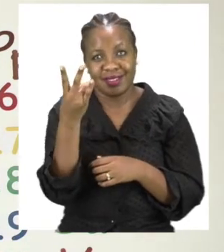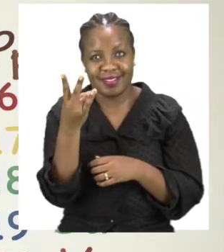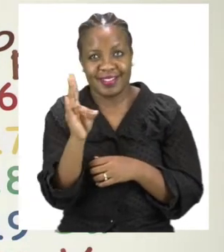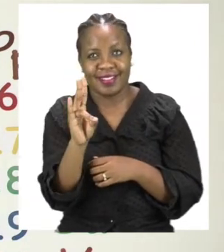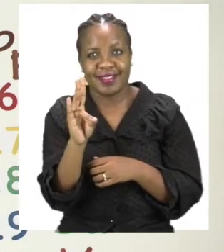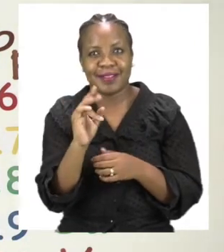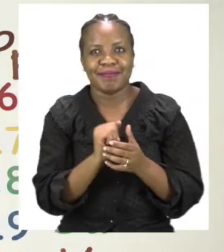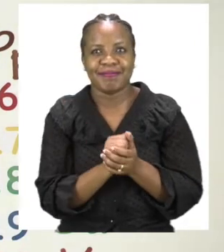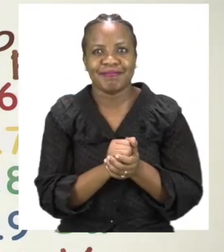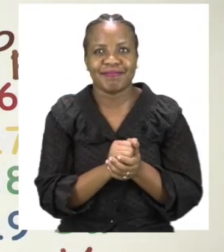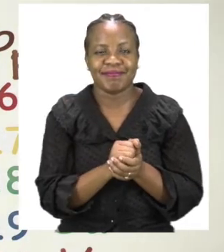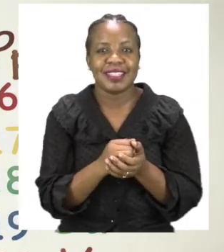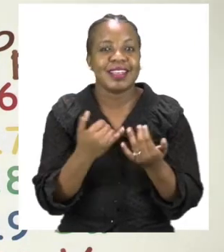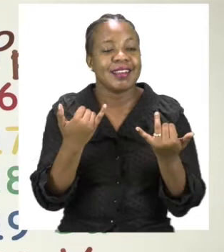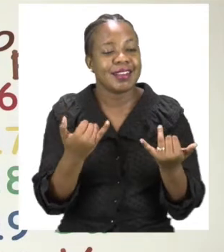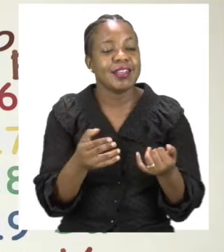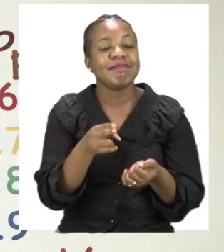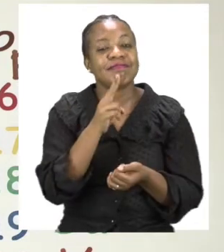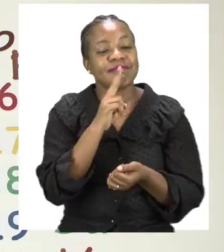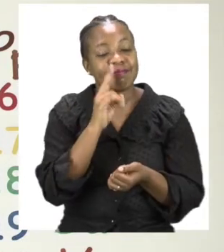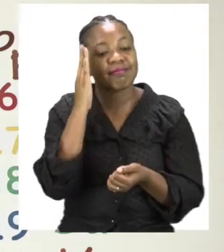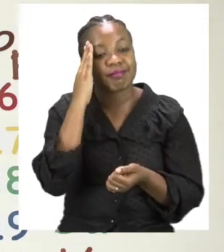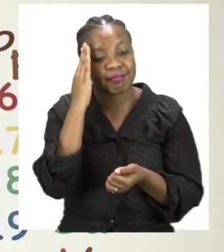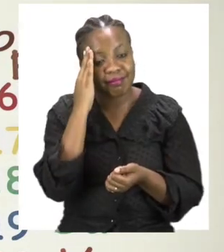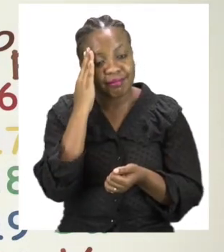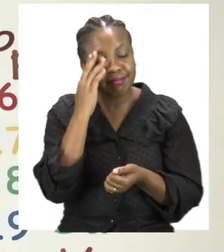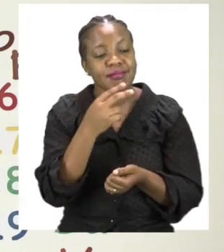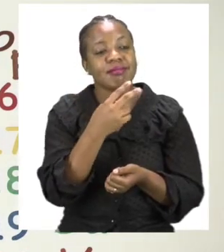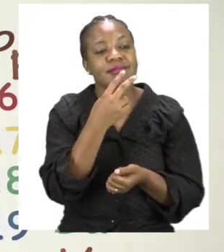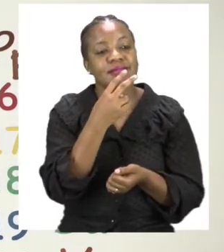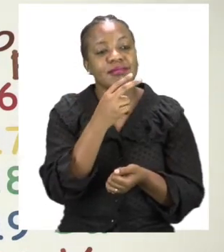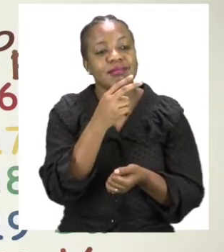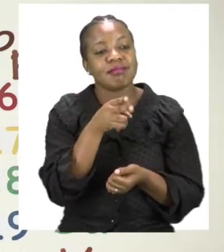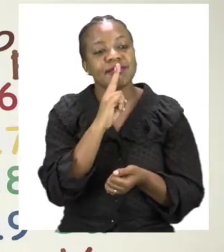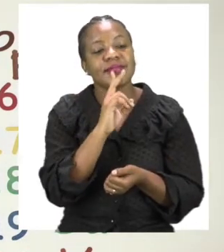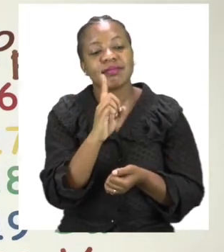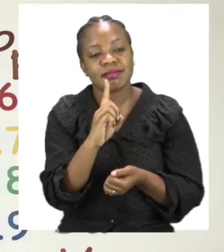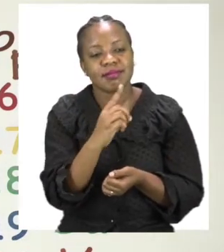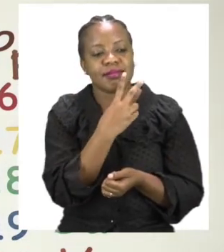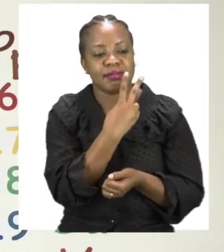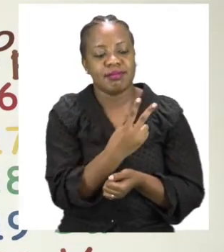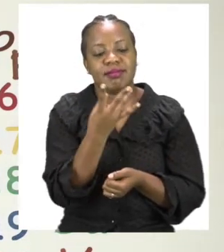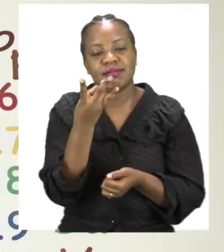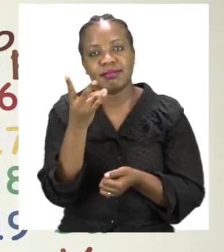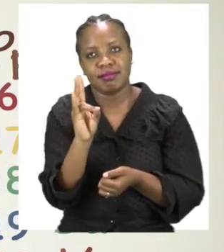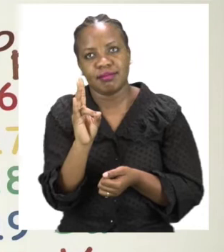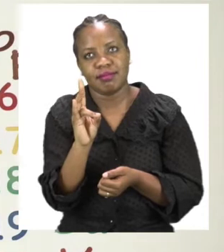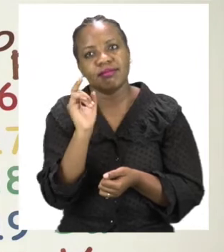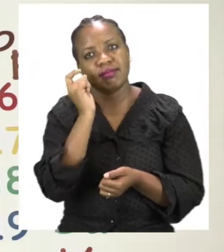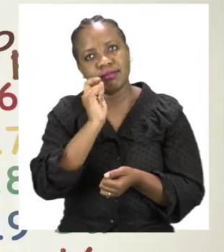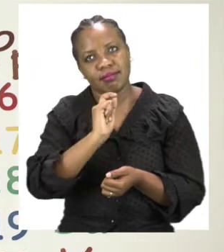27. So we know our answer is 27. So let us write